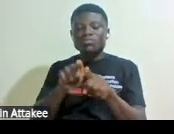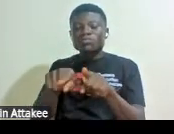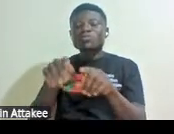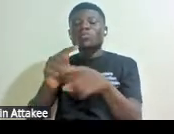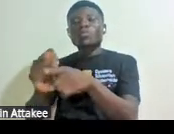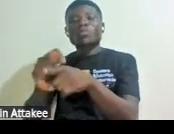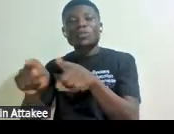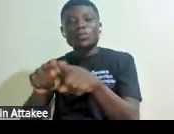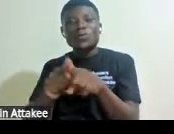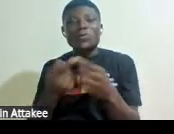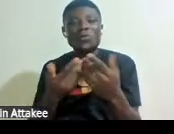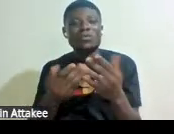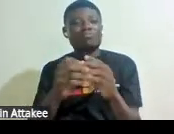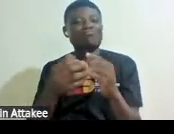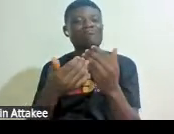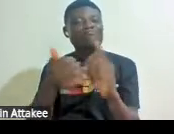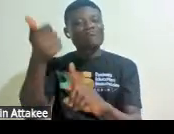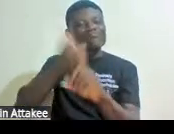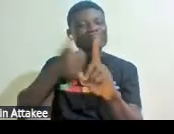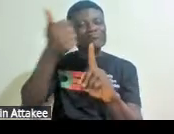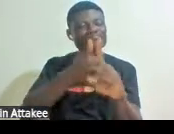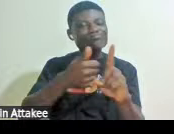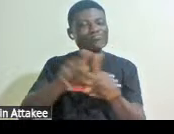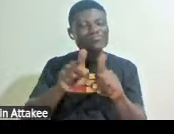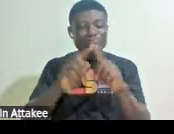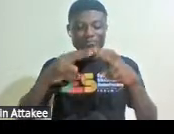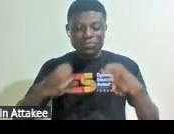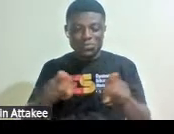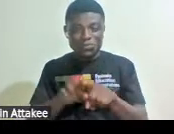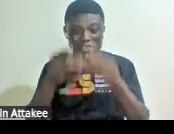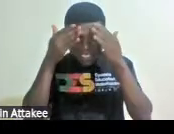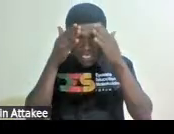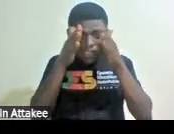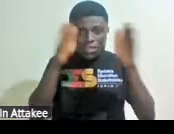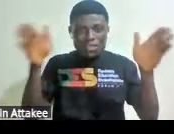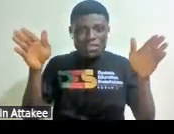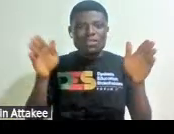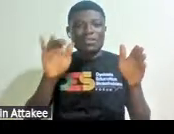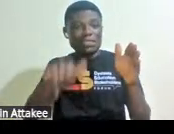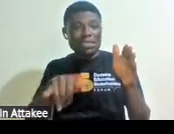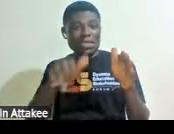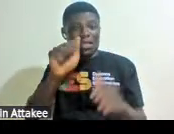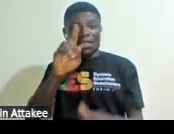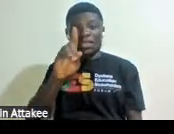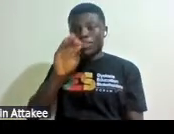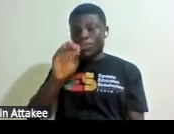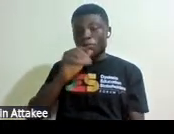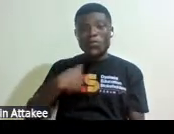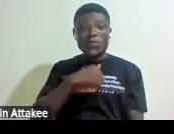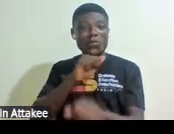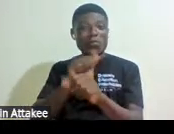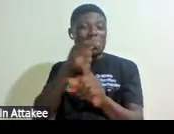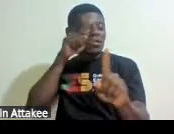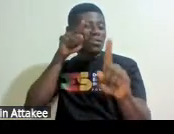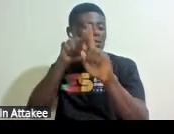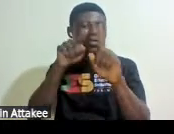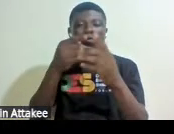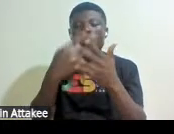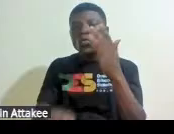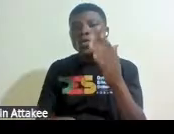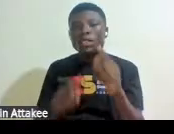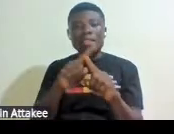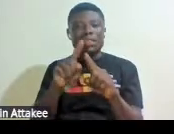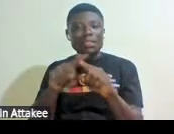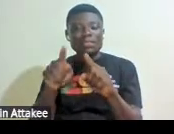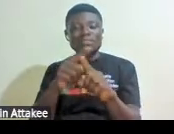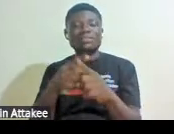advocacy, research, and public awareness. Now, at ADO, we recognize that learning differences are not only